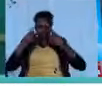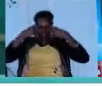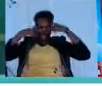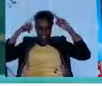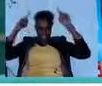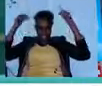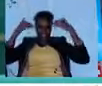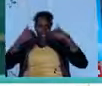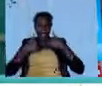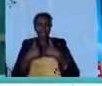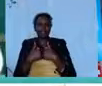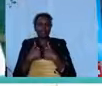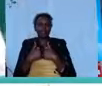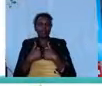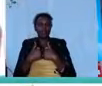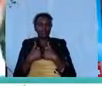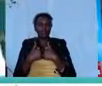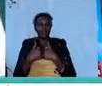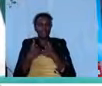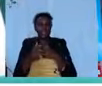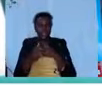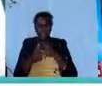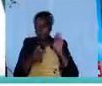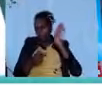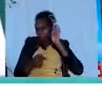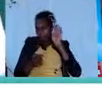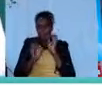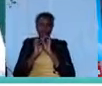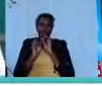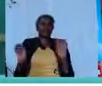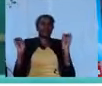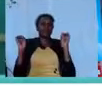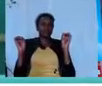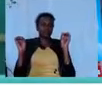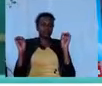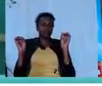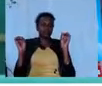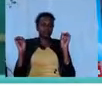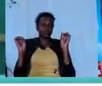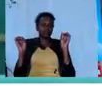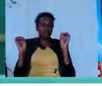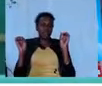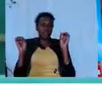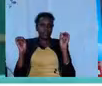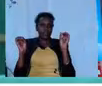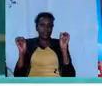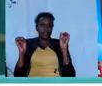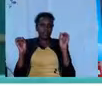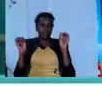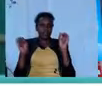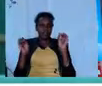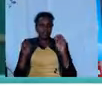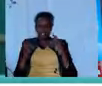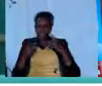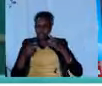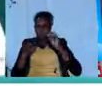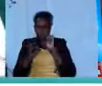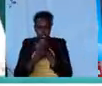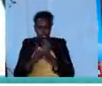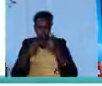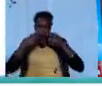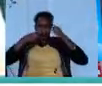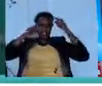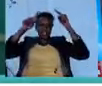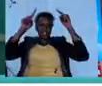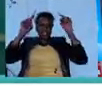to success. And disobedience to God is the key not to succeed